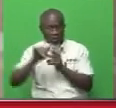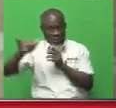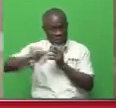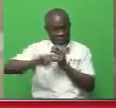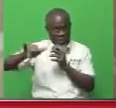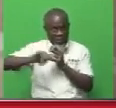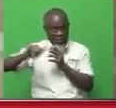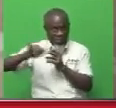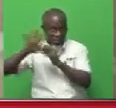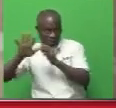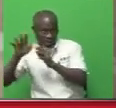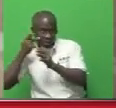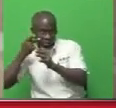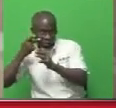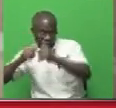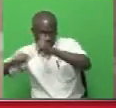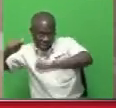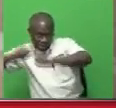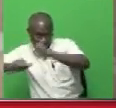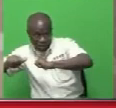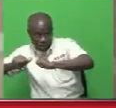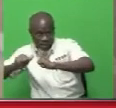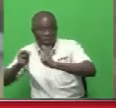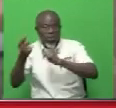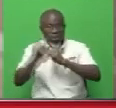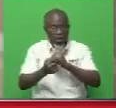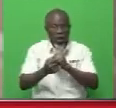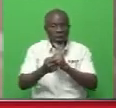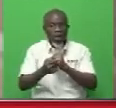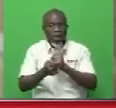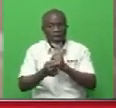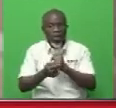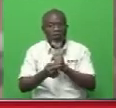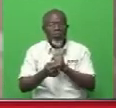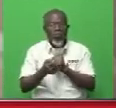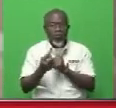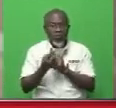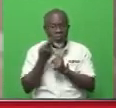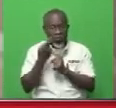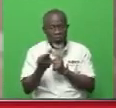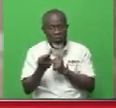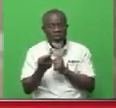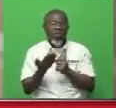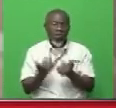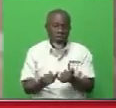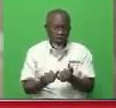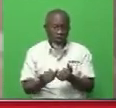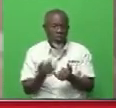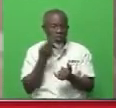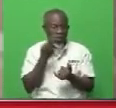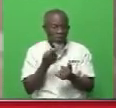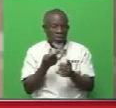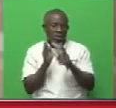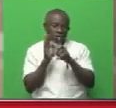Sunday night. And today, Madam President, I feel like we are in the city of Ayodhya, where we witness the victory of not one but two Rams